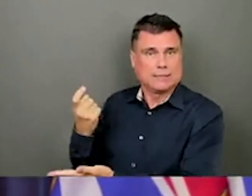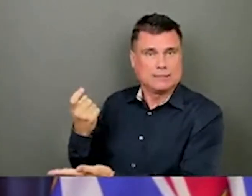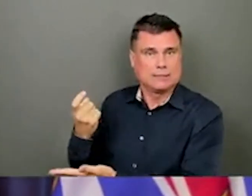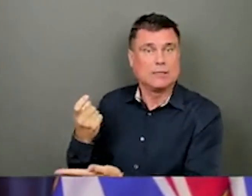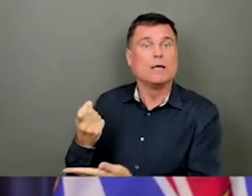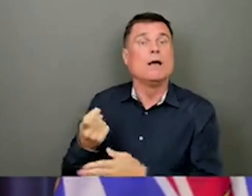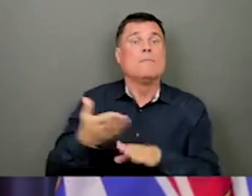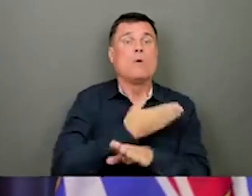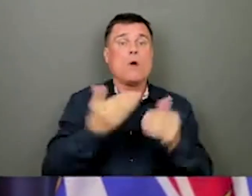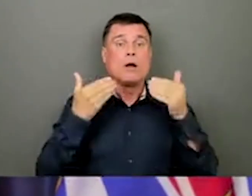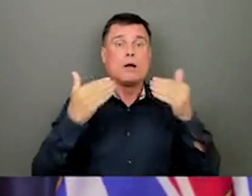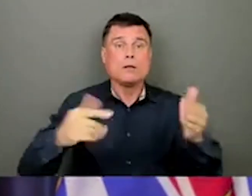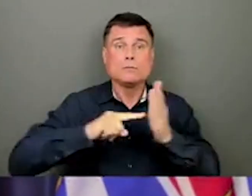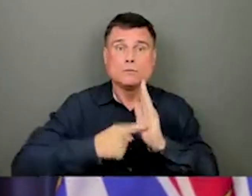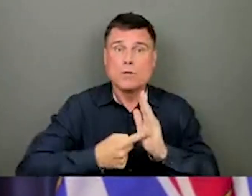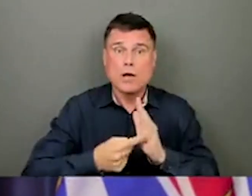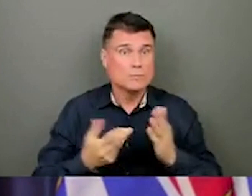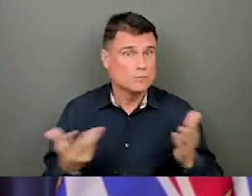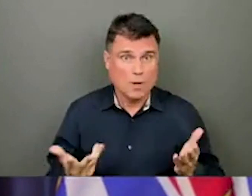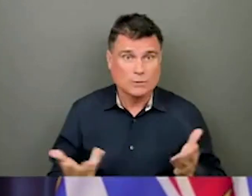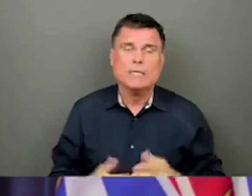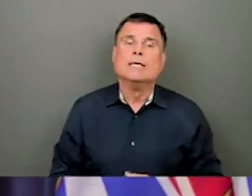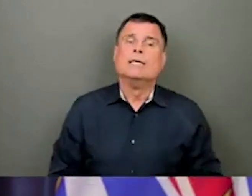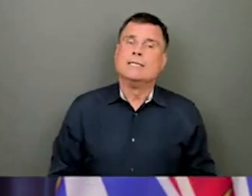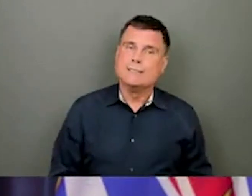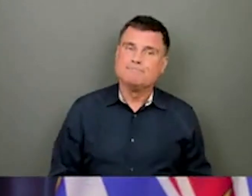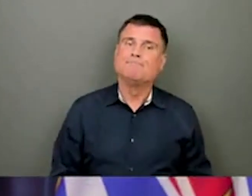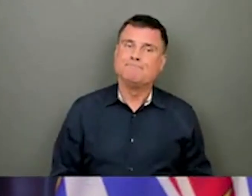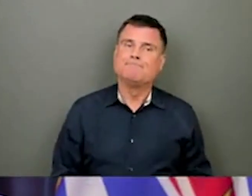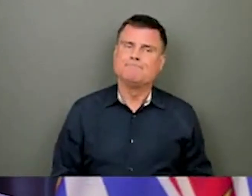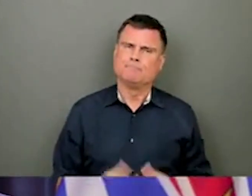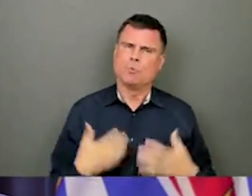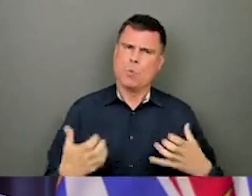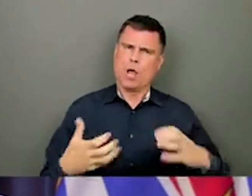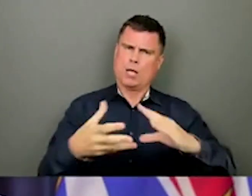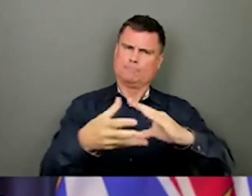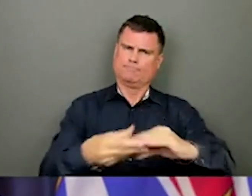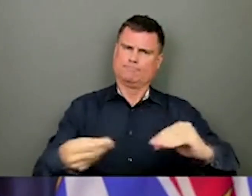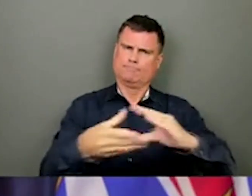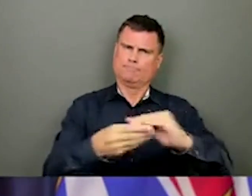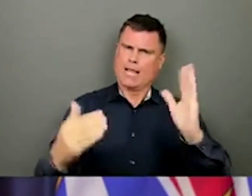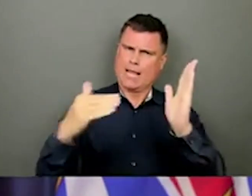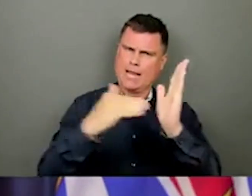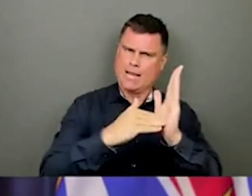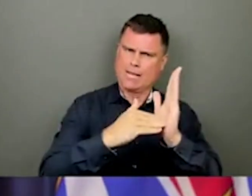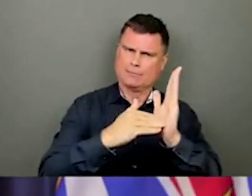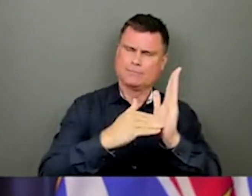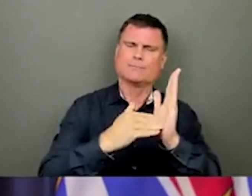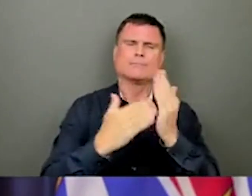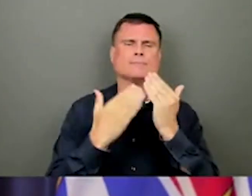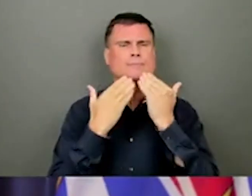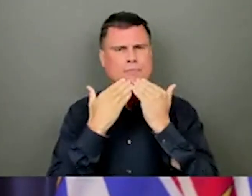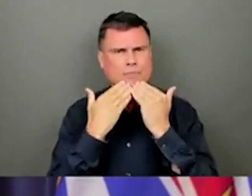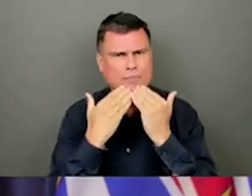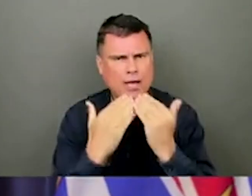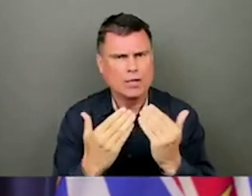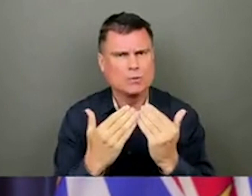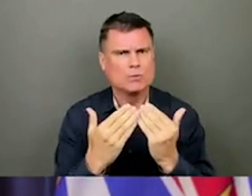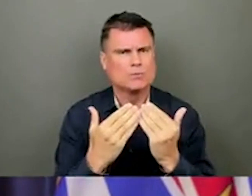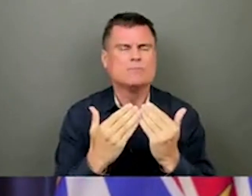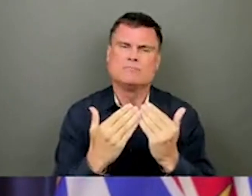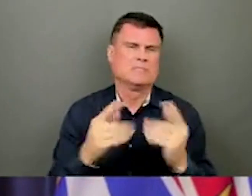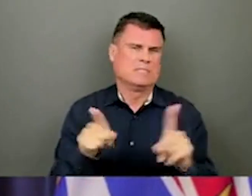into the substance of today's announcement, I just want to say again how grateful I and all British Columbians are to those who have